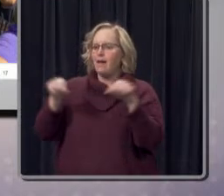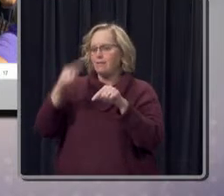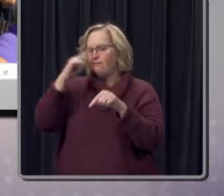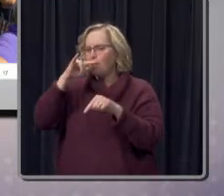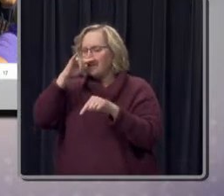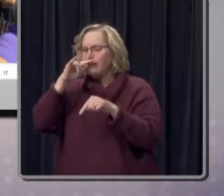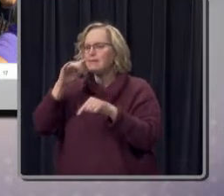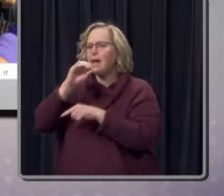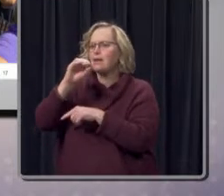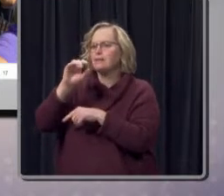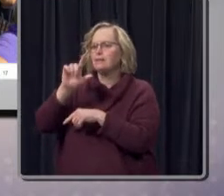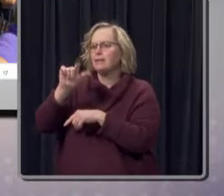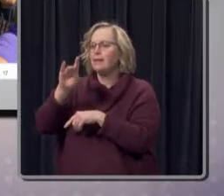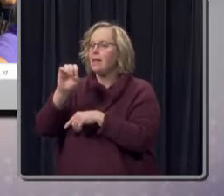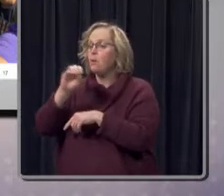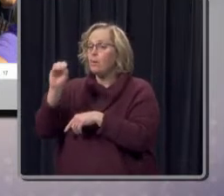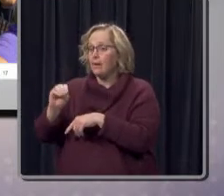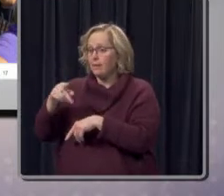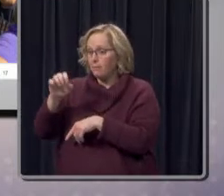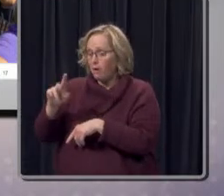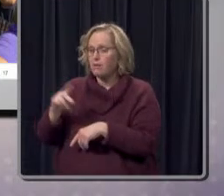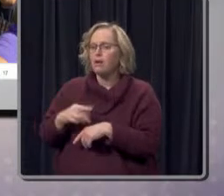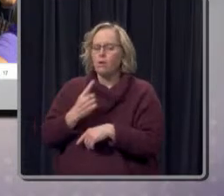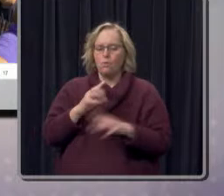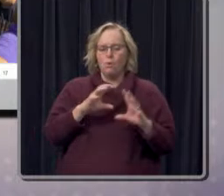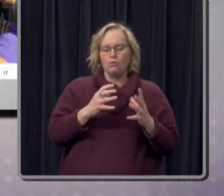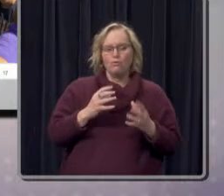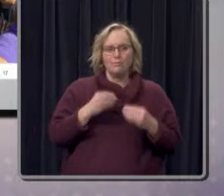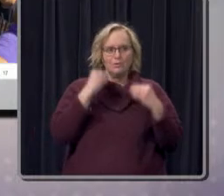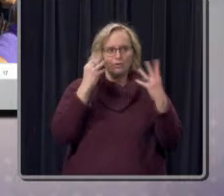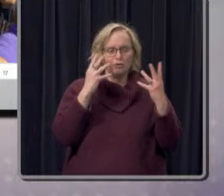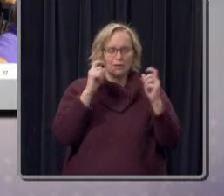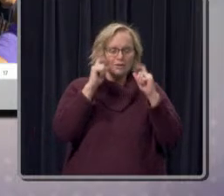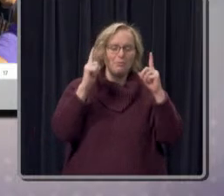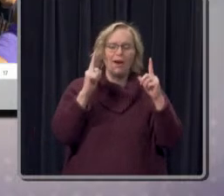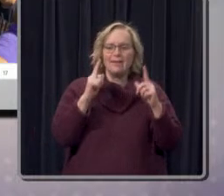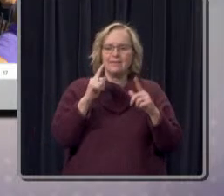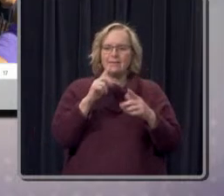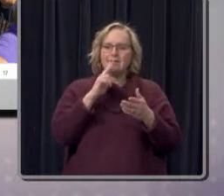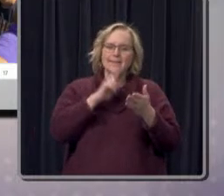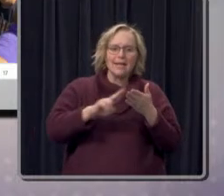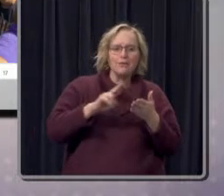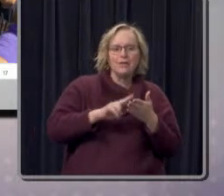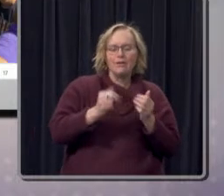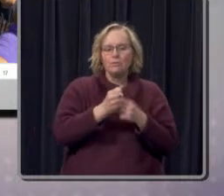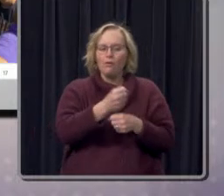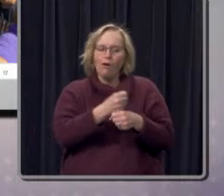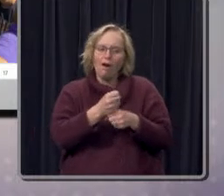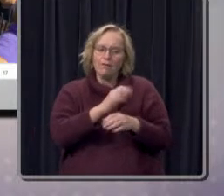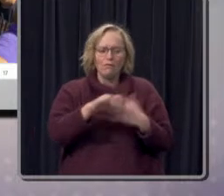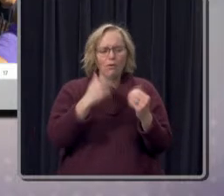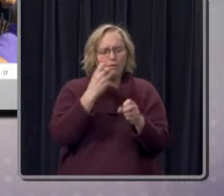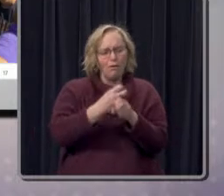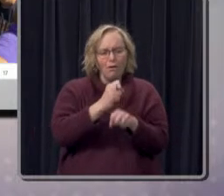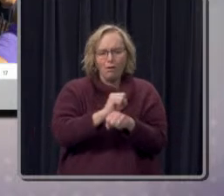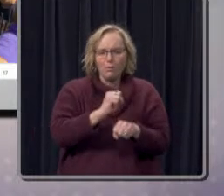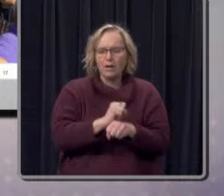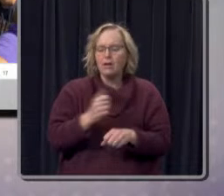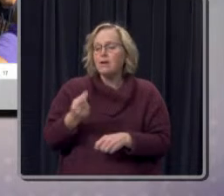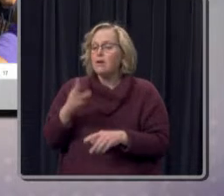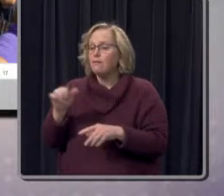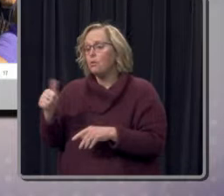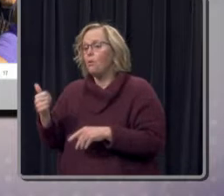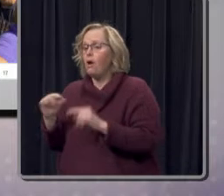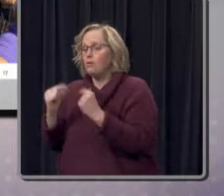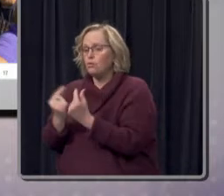group surprised Westside Elementary secretaries with some coffee for all of their hard work and wanted to recognize them. We had a couple groups